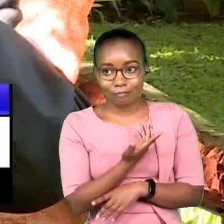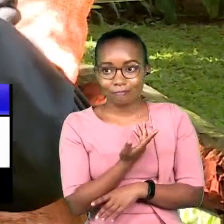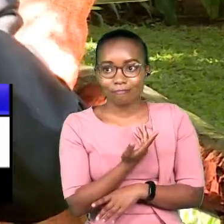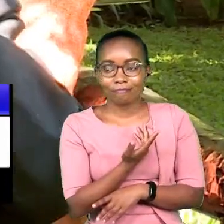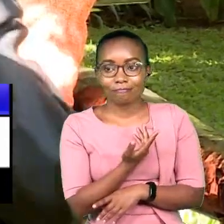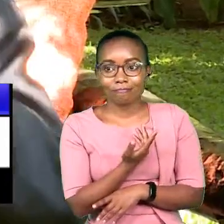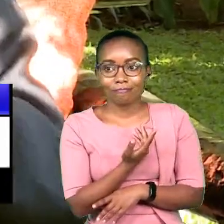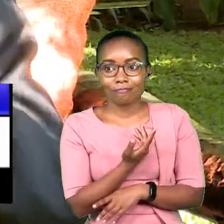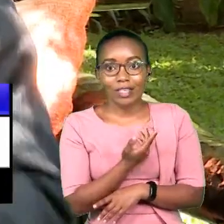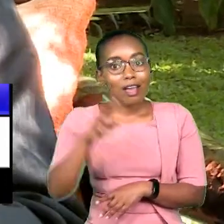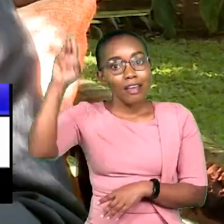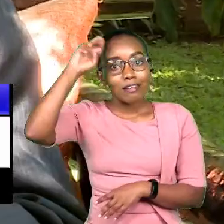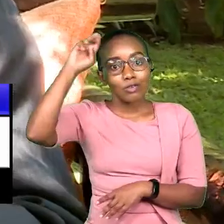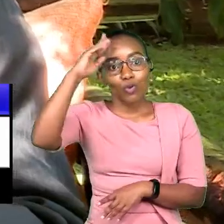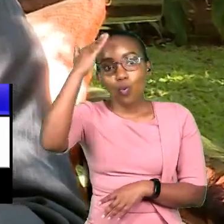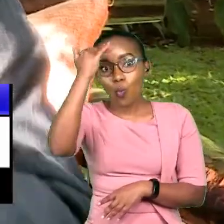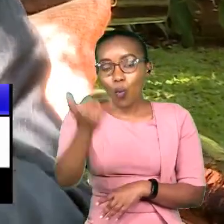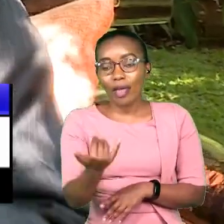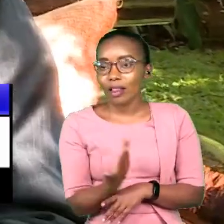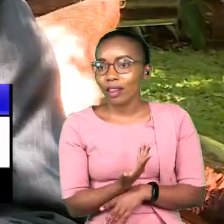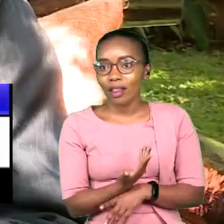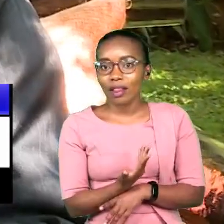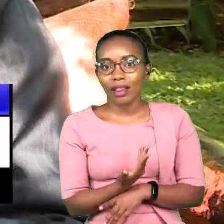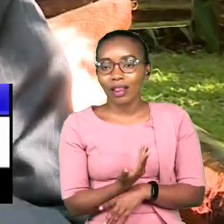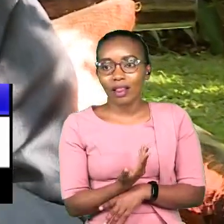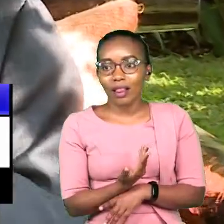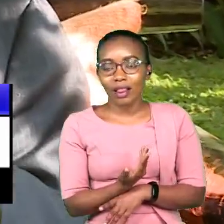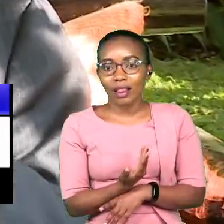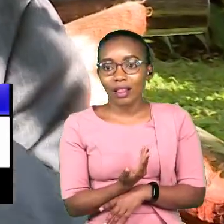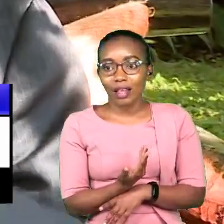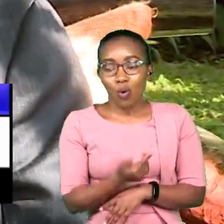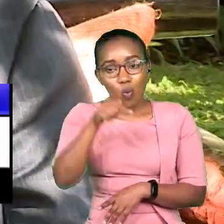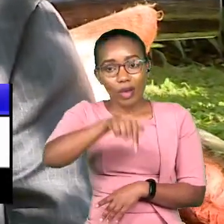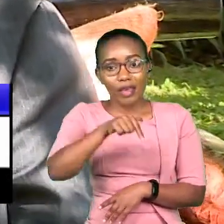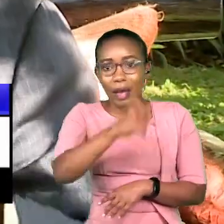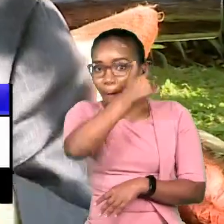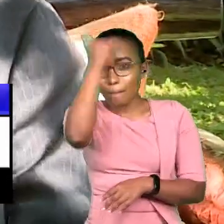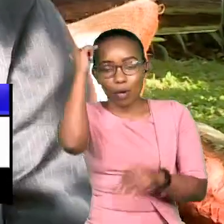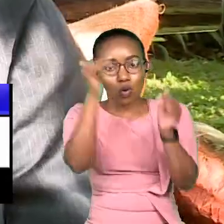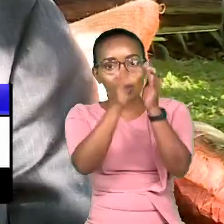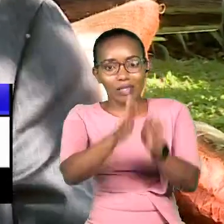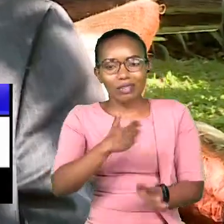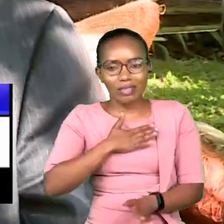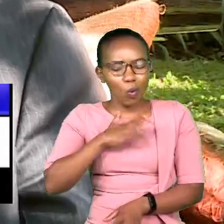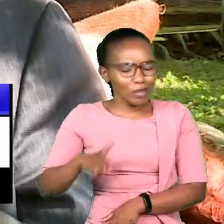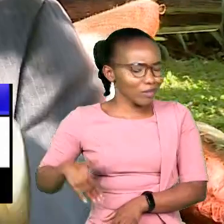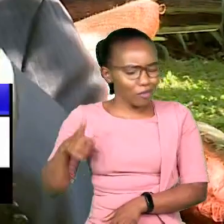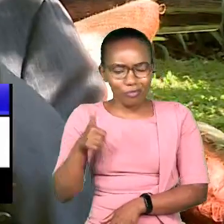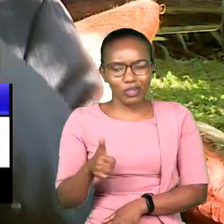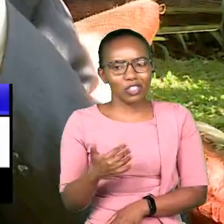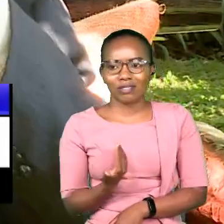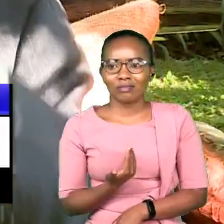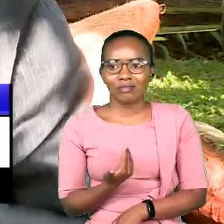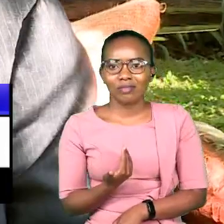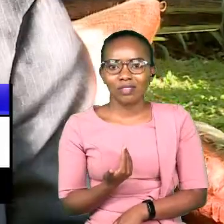may actually be the reason why we have reached where we are. Because our leaders are full of greed, and part of the greed is really